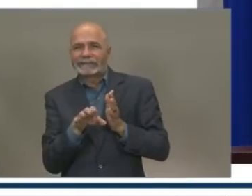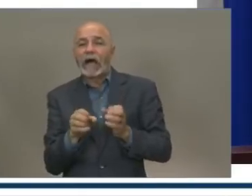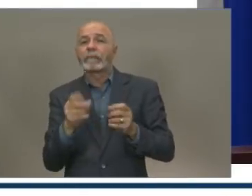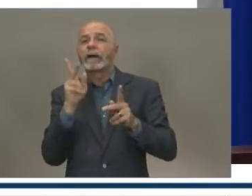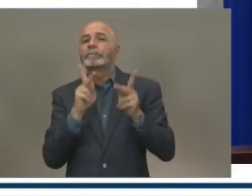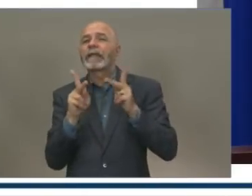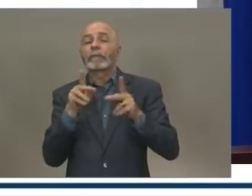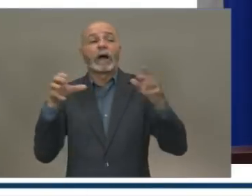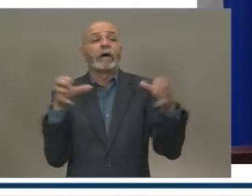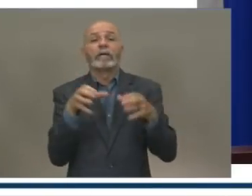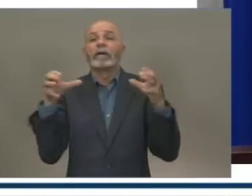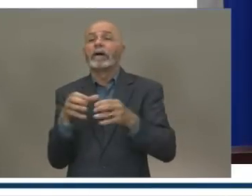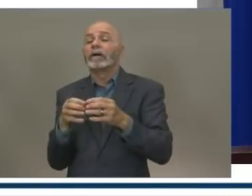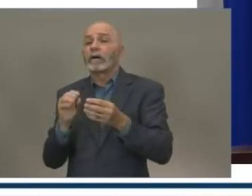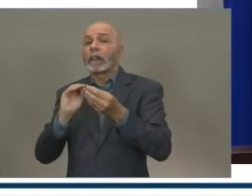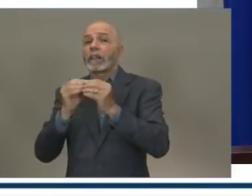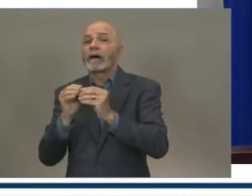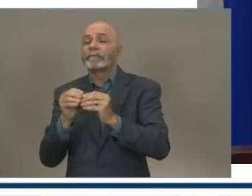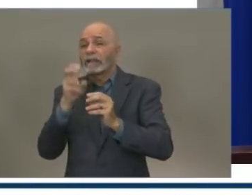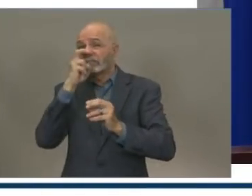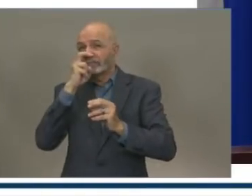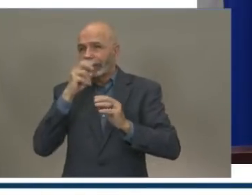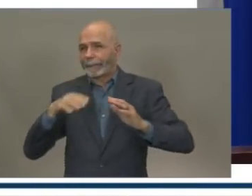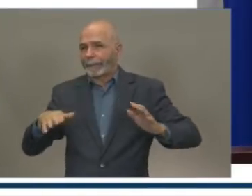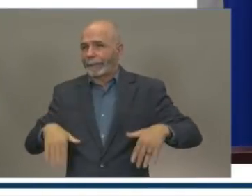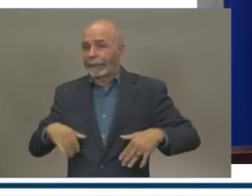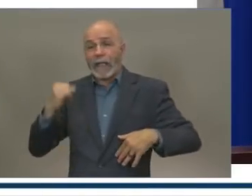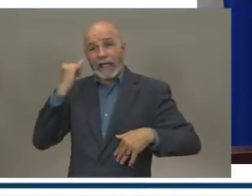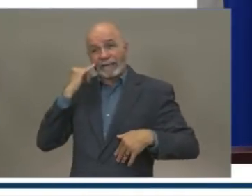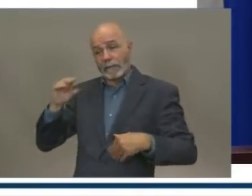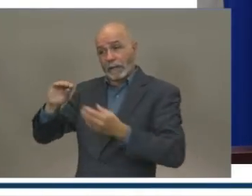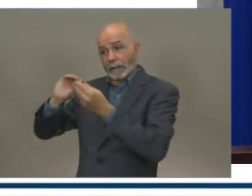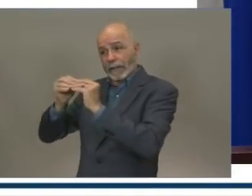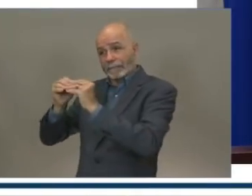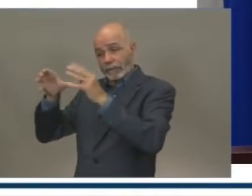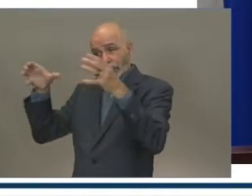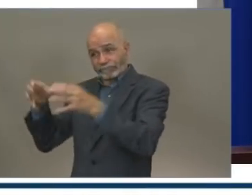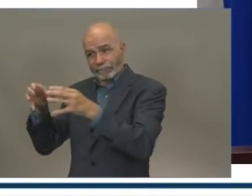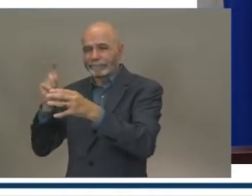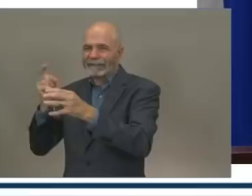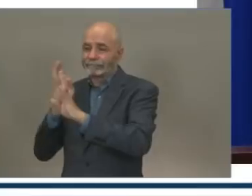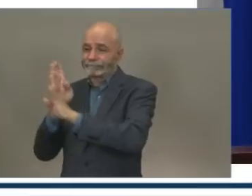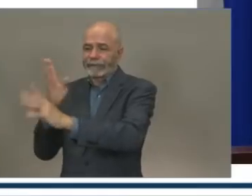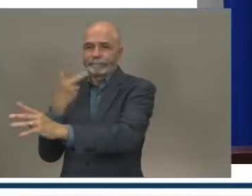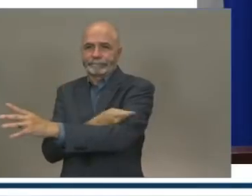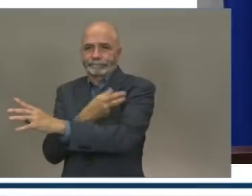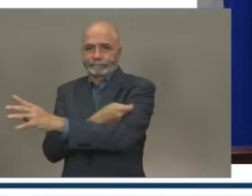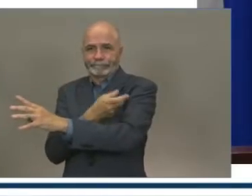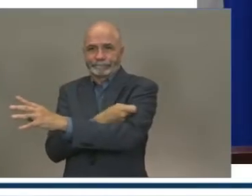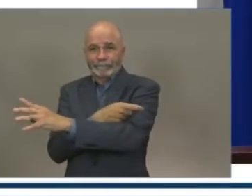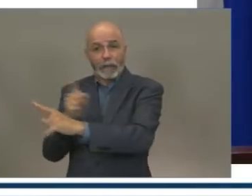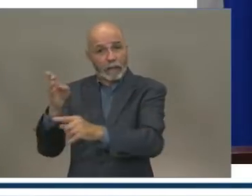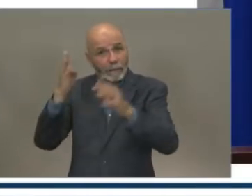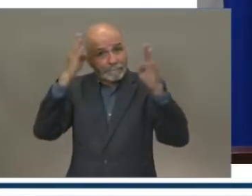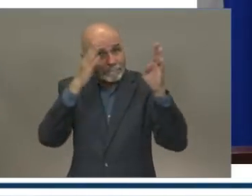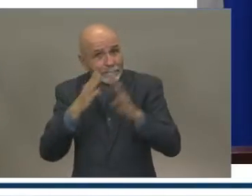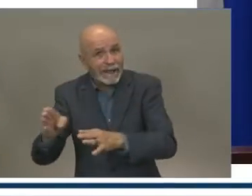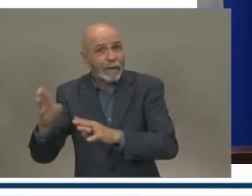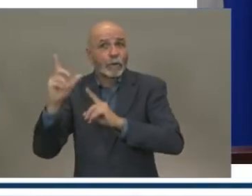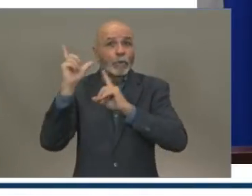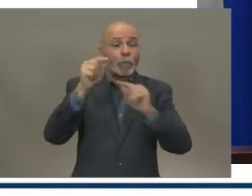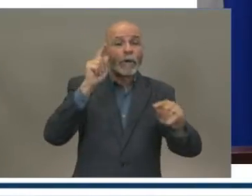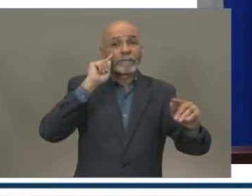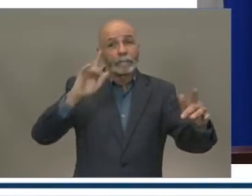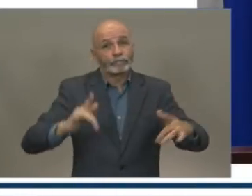participating have to have proof of vaccination. So people should be planning those pre-Christmas type of events